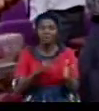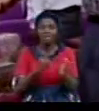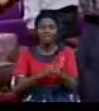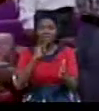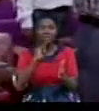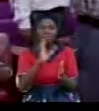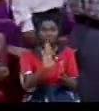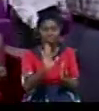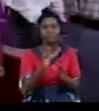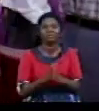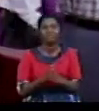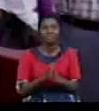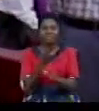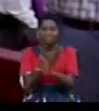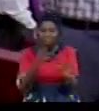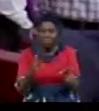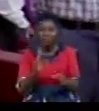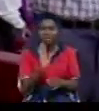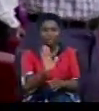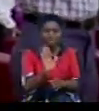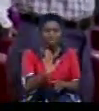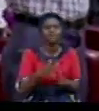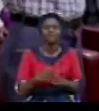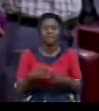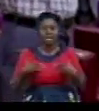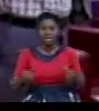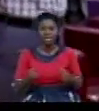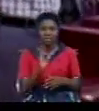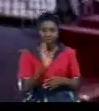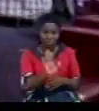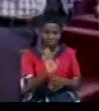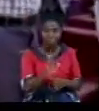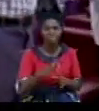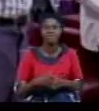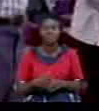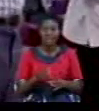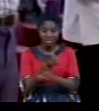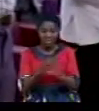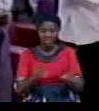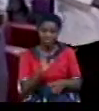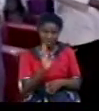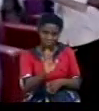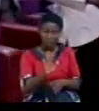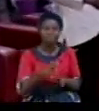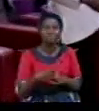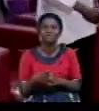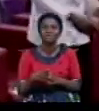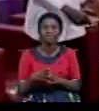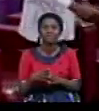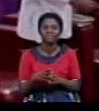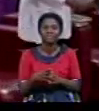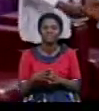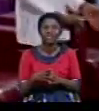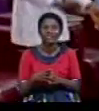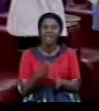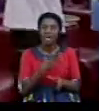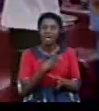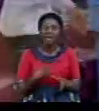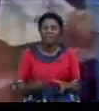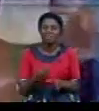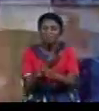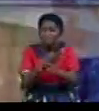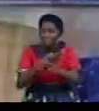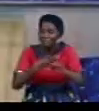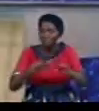yours freedom he leave Deliverance emancipation